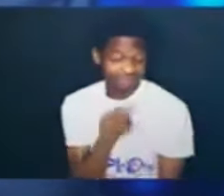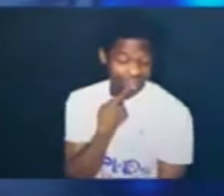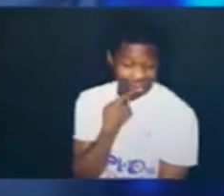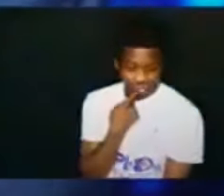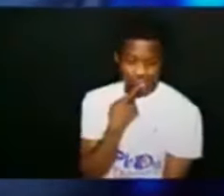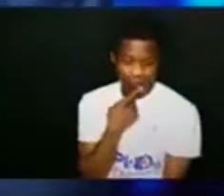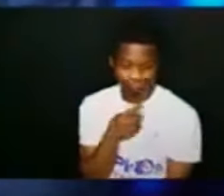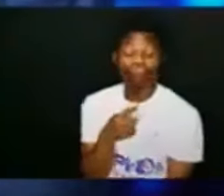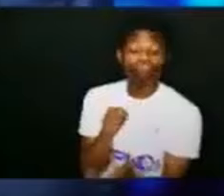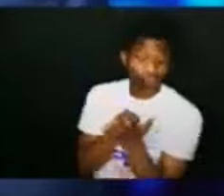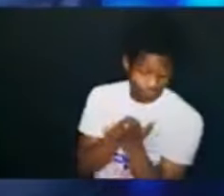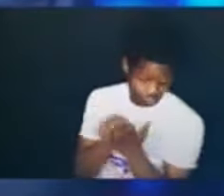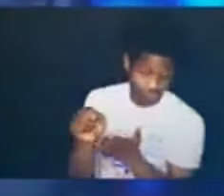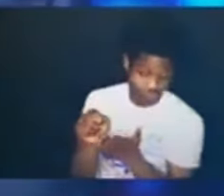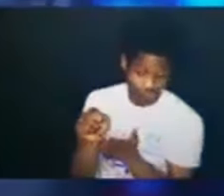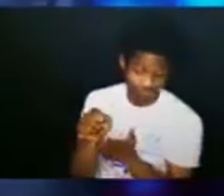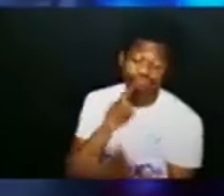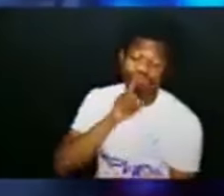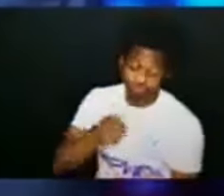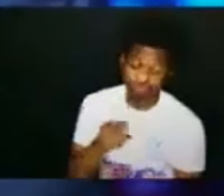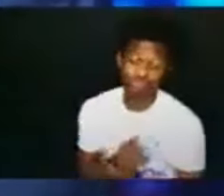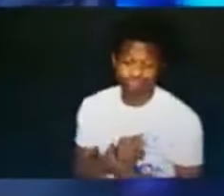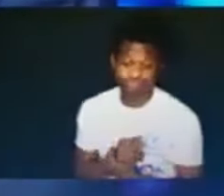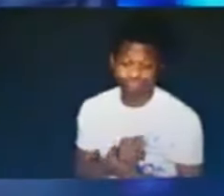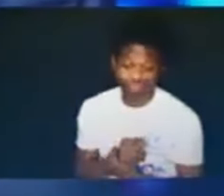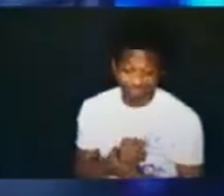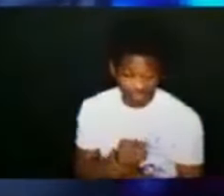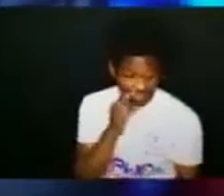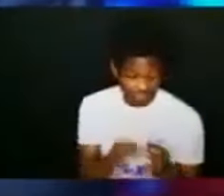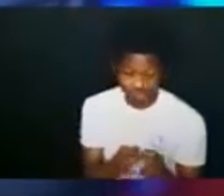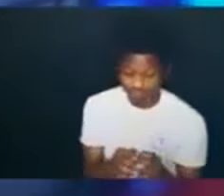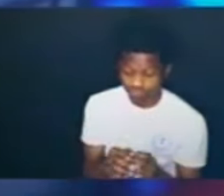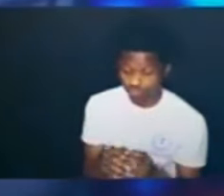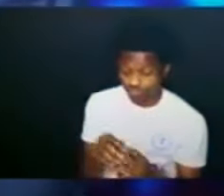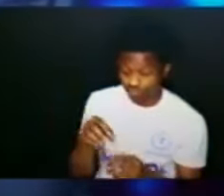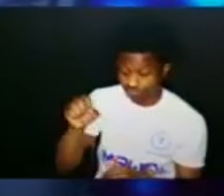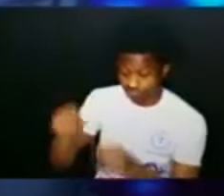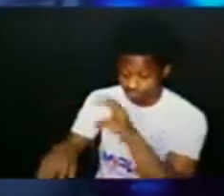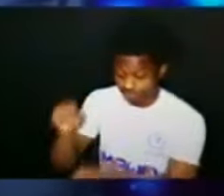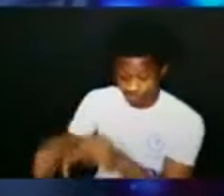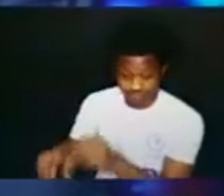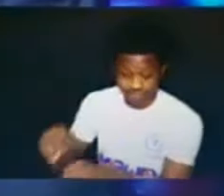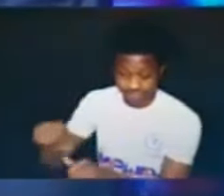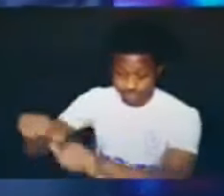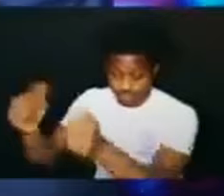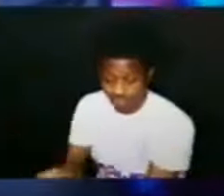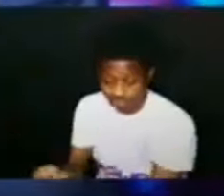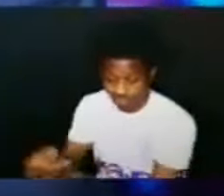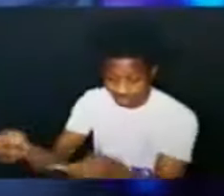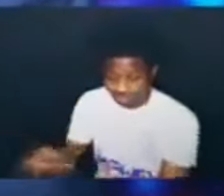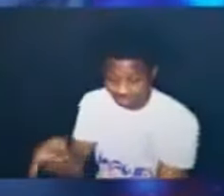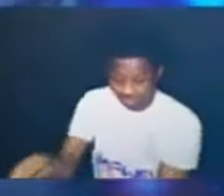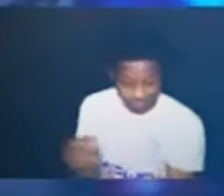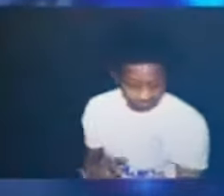it is true that if you are offering your gift at the altar and then remember that your brother